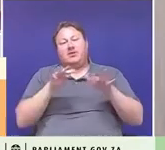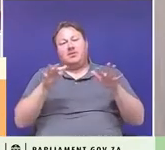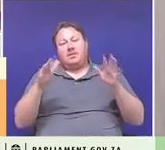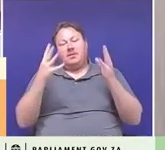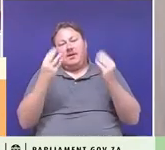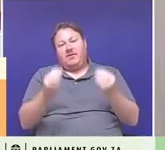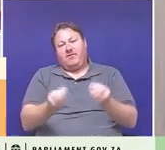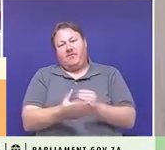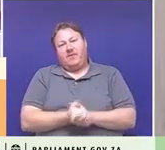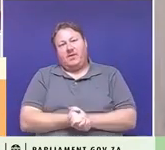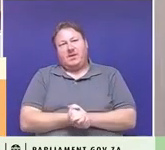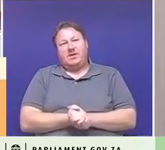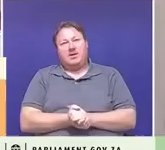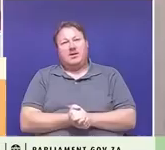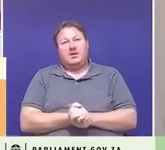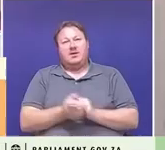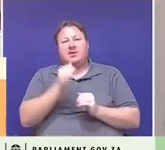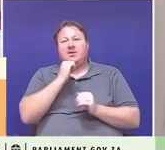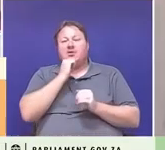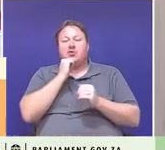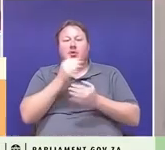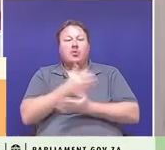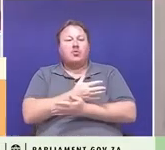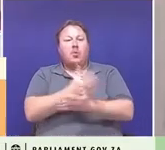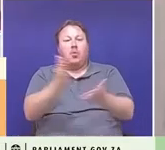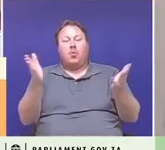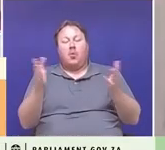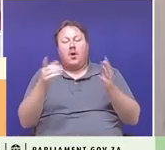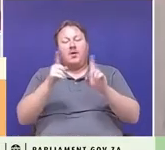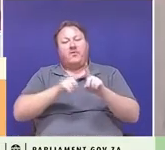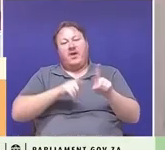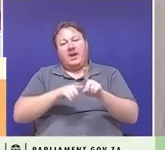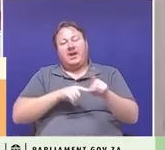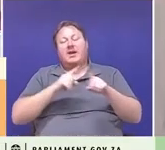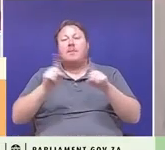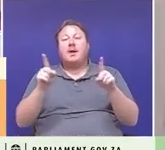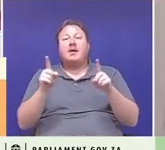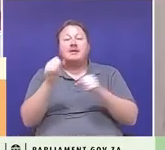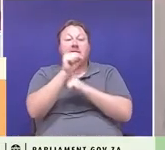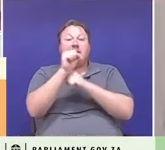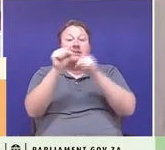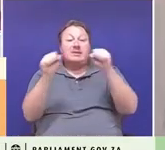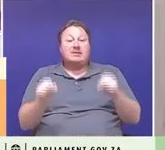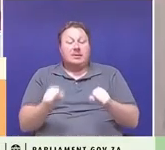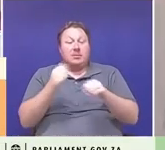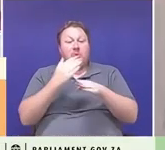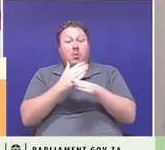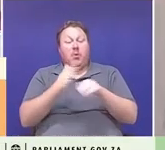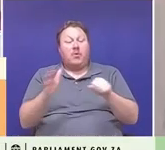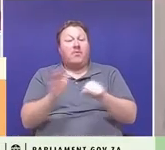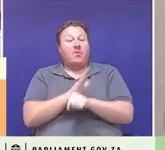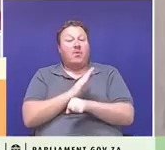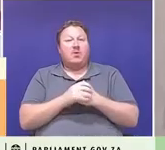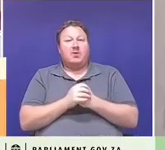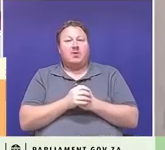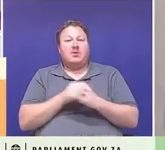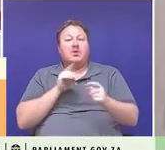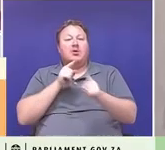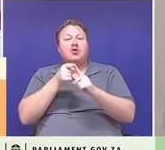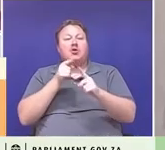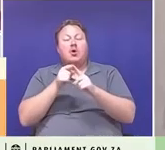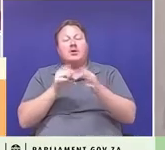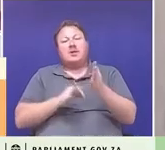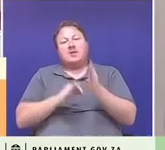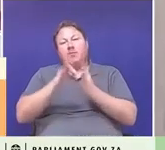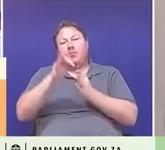people. Not widespread failure, but systems that largely work with only targeted